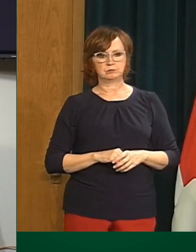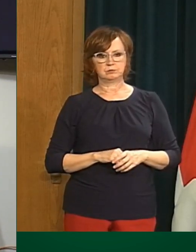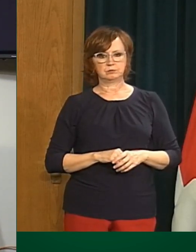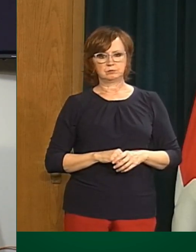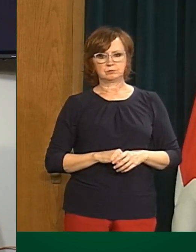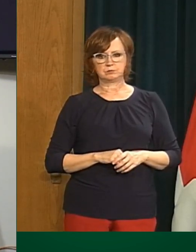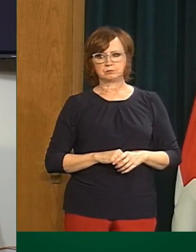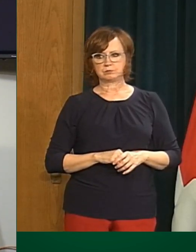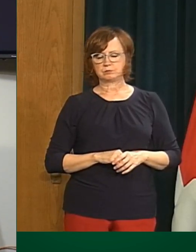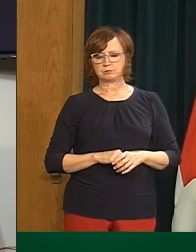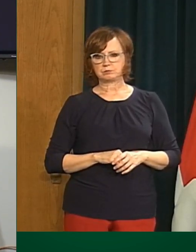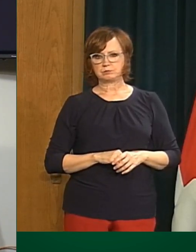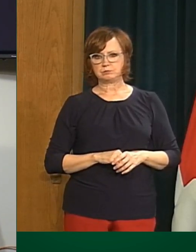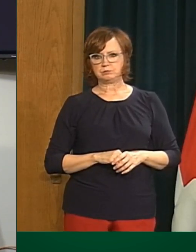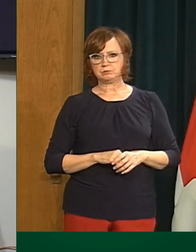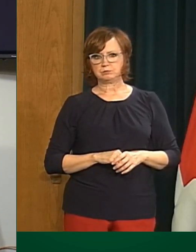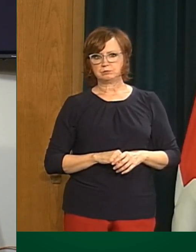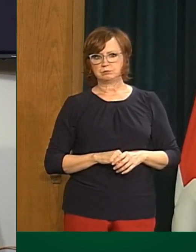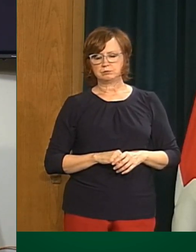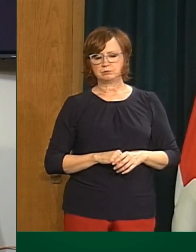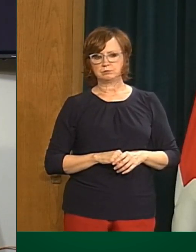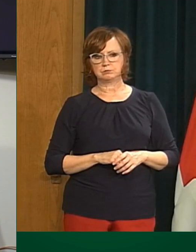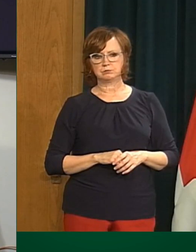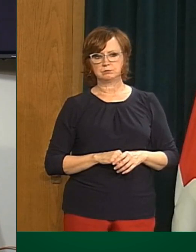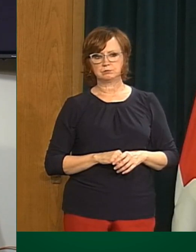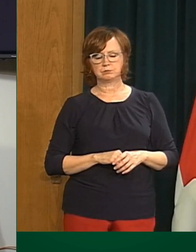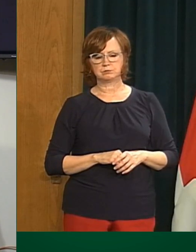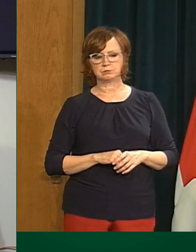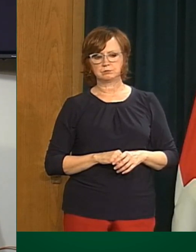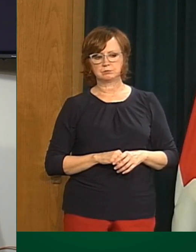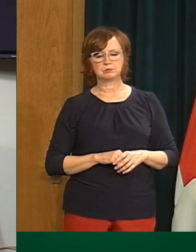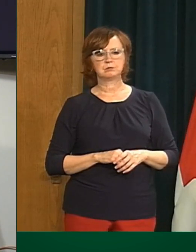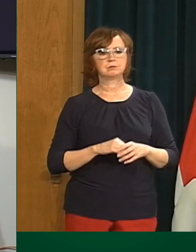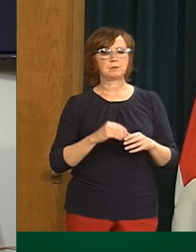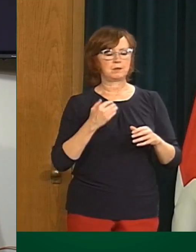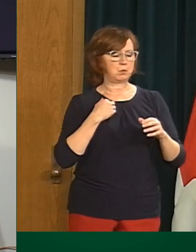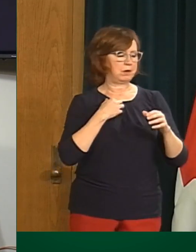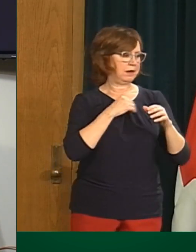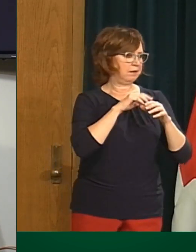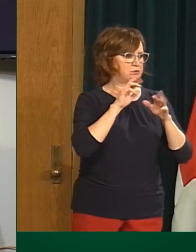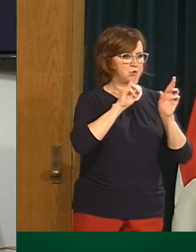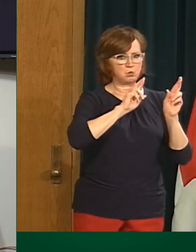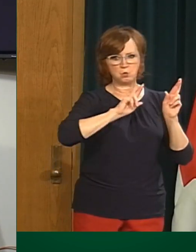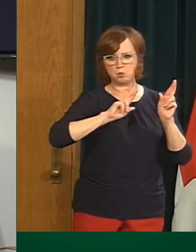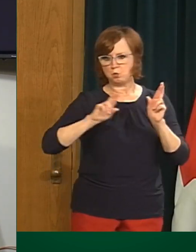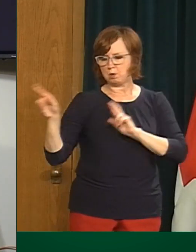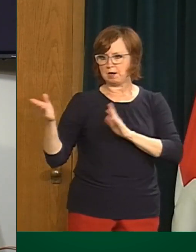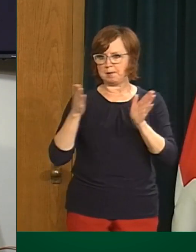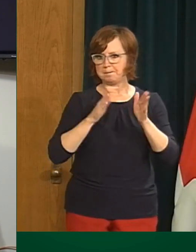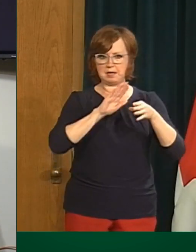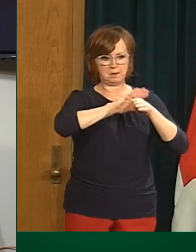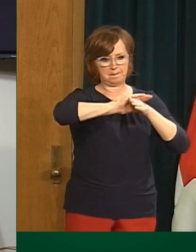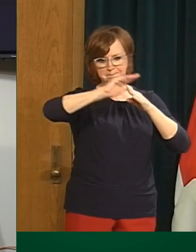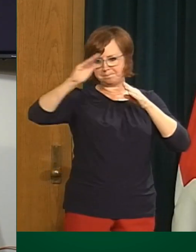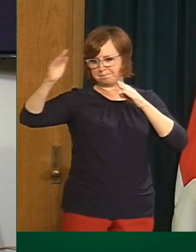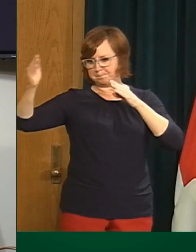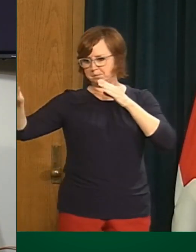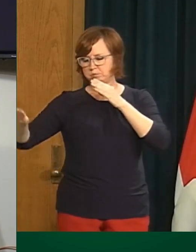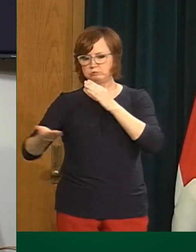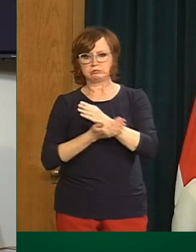outlined mass testing being prepared, and completion of the plan will be by the end